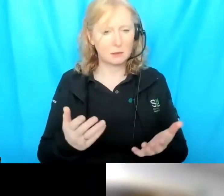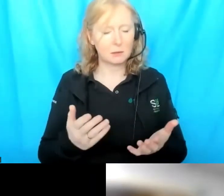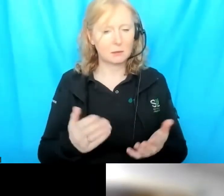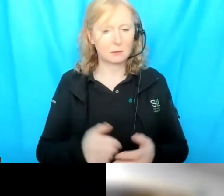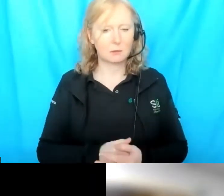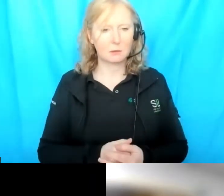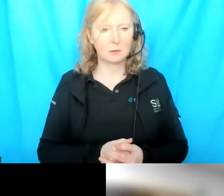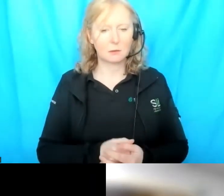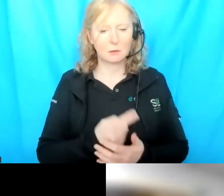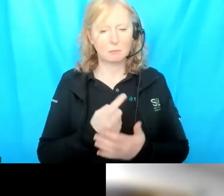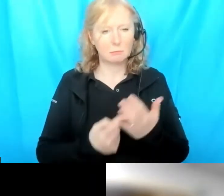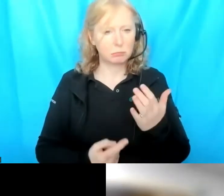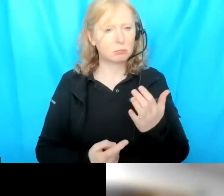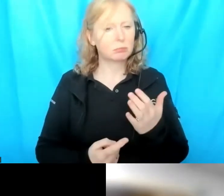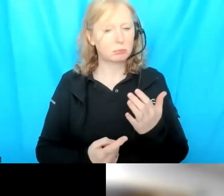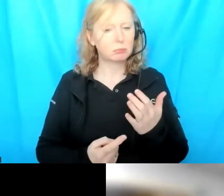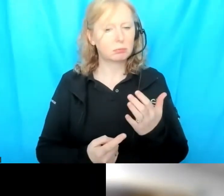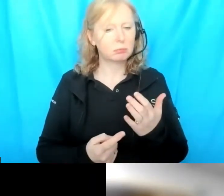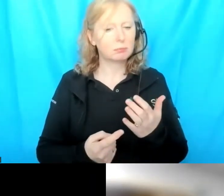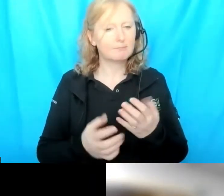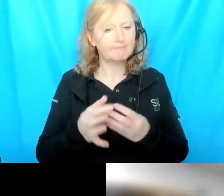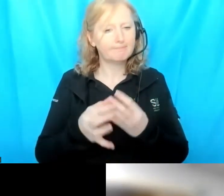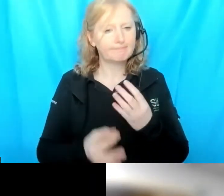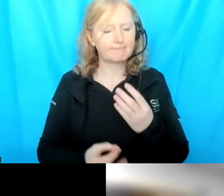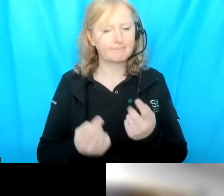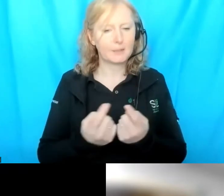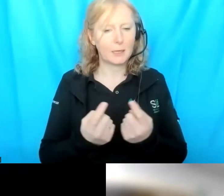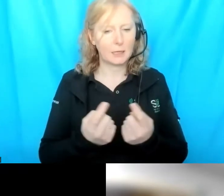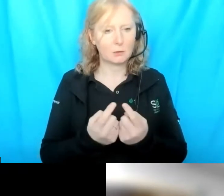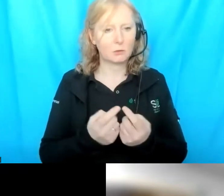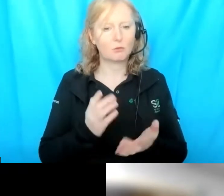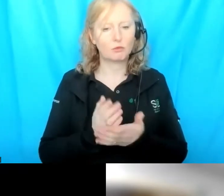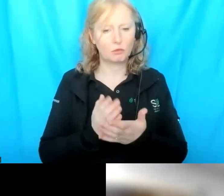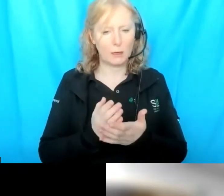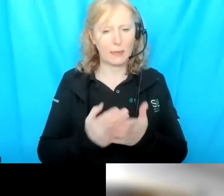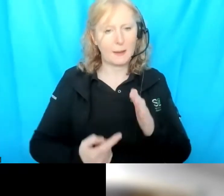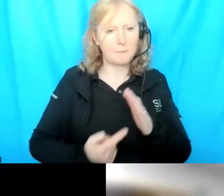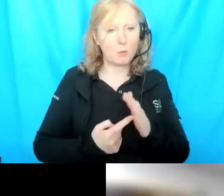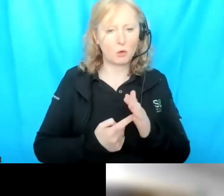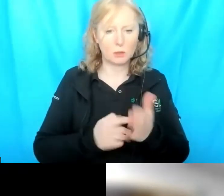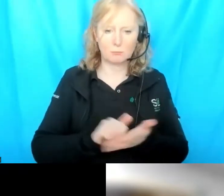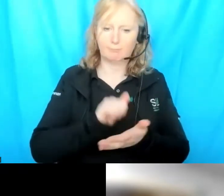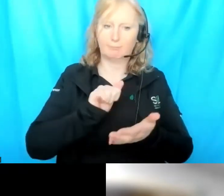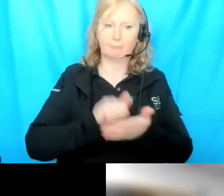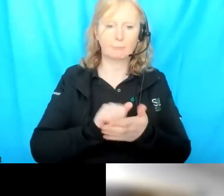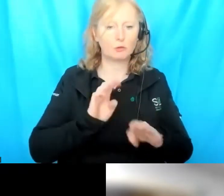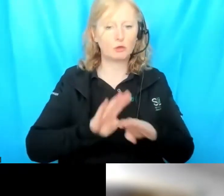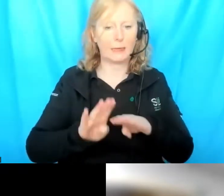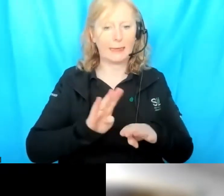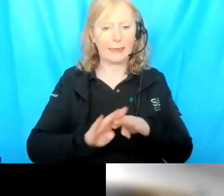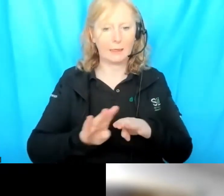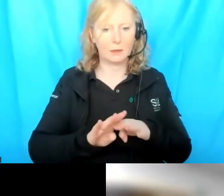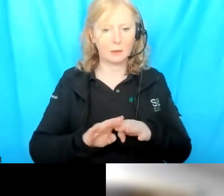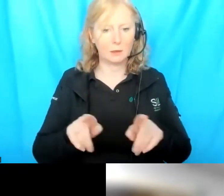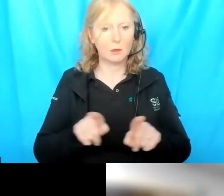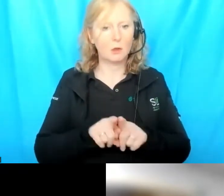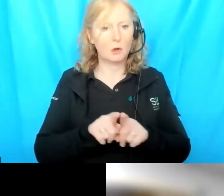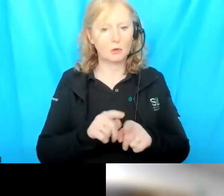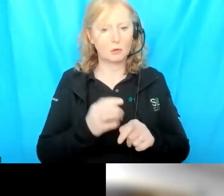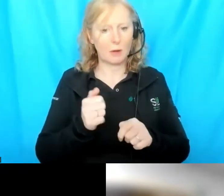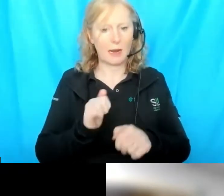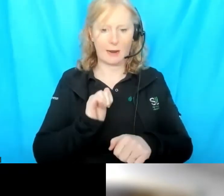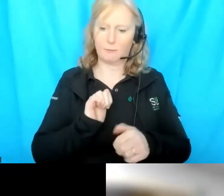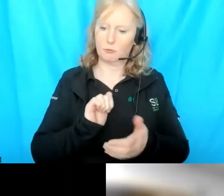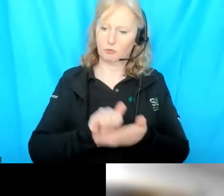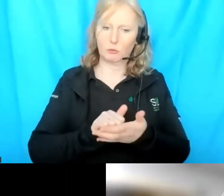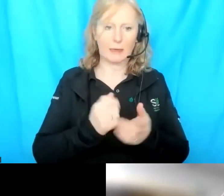So it's, you know, you can't emphasize the importance of correct training, plus having the infrastructure, the hardware there in place as